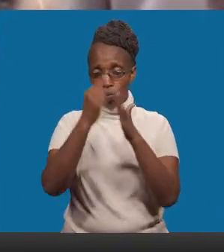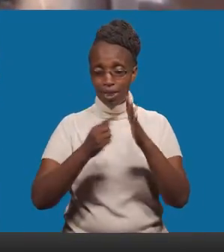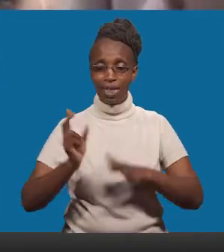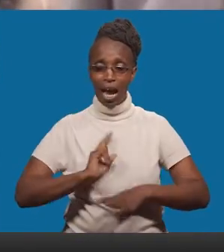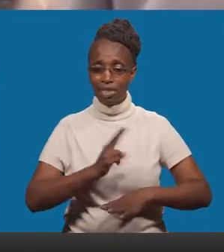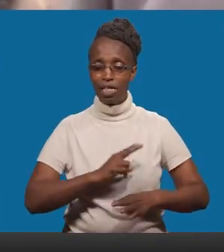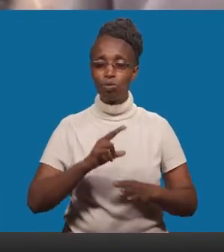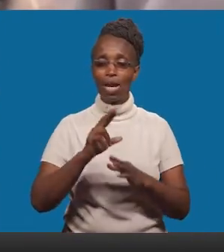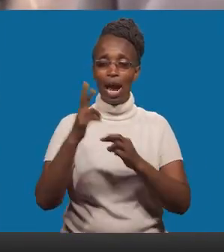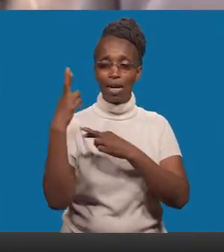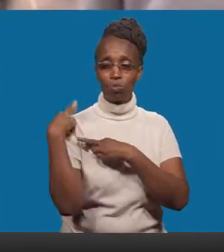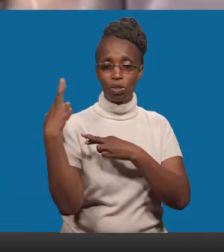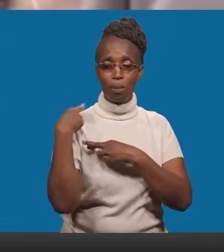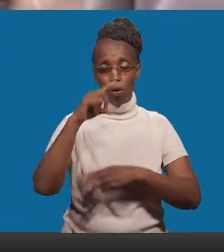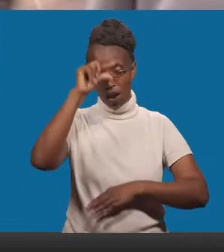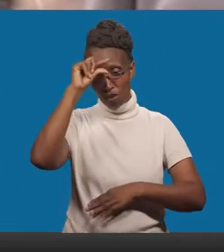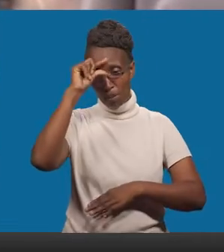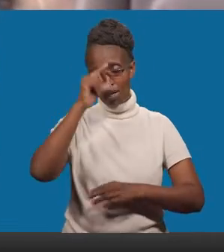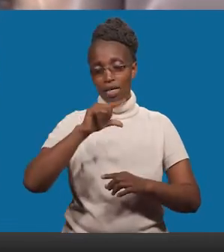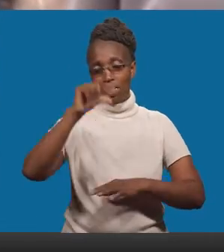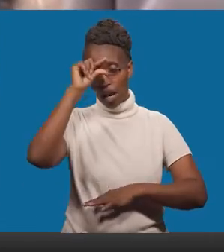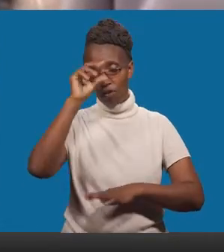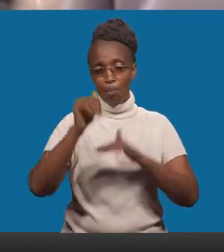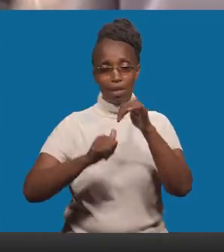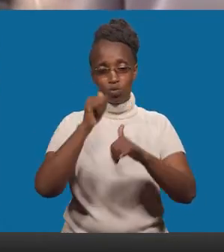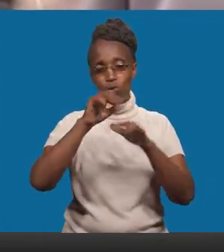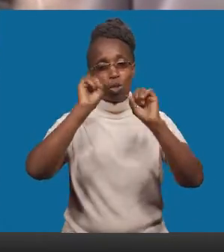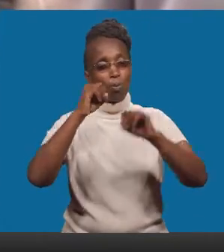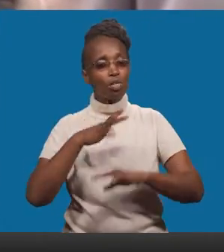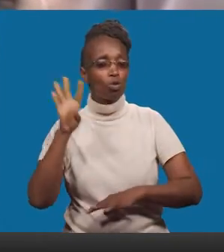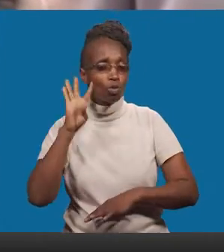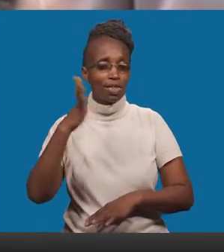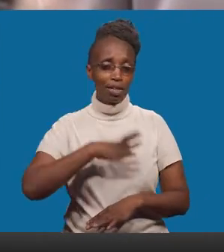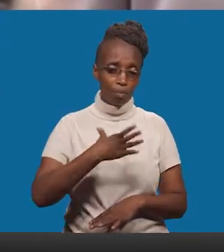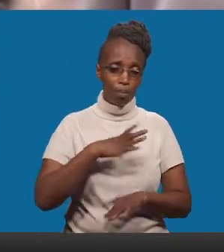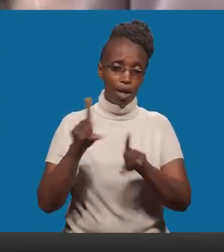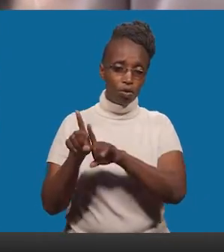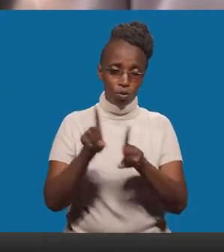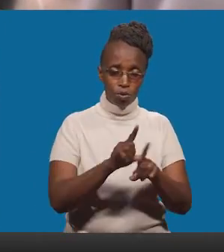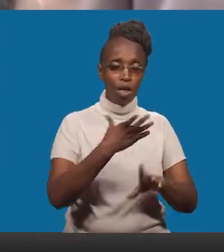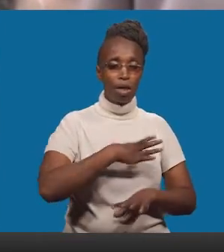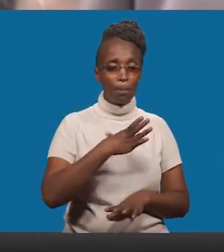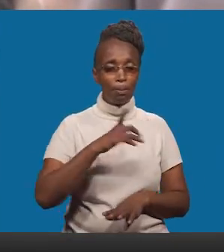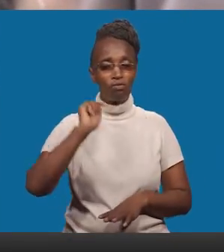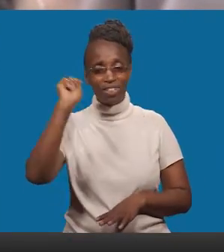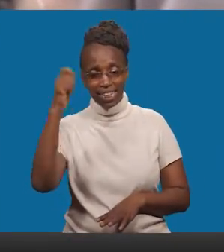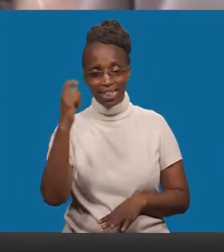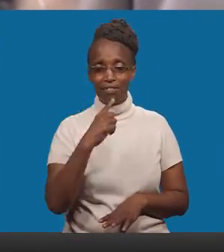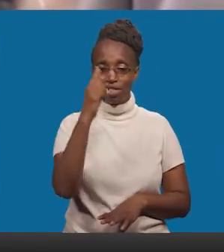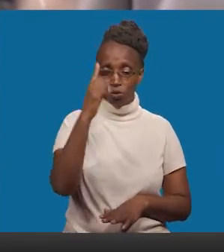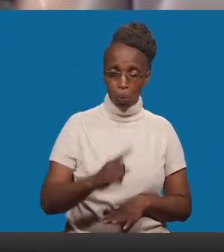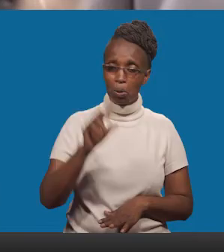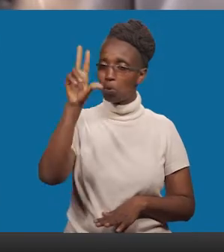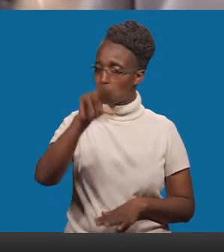that we are a responsible government. We are a government that will listen to the people, and the people of Kenya are